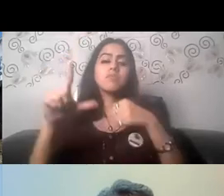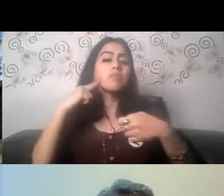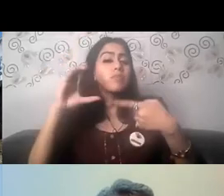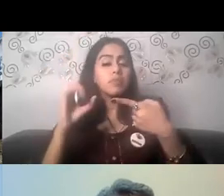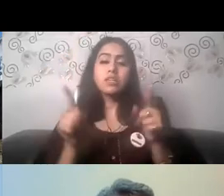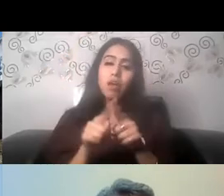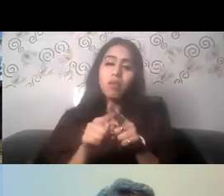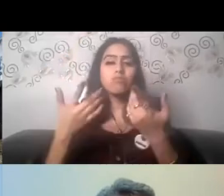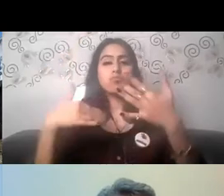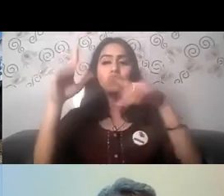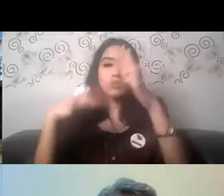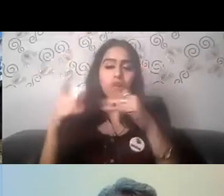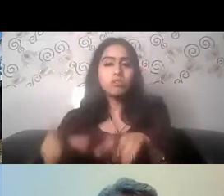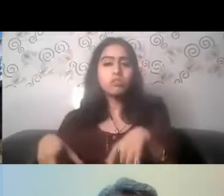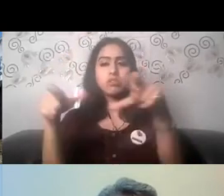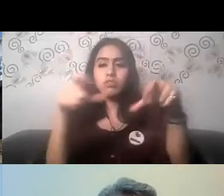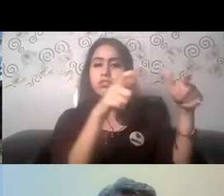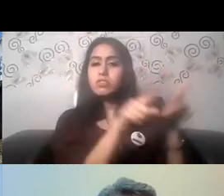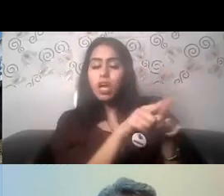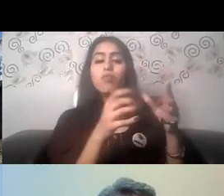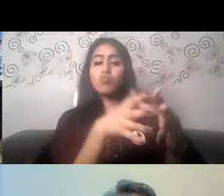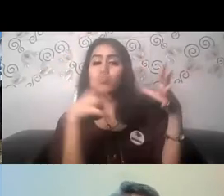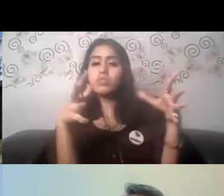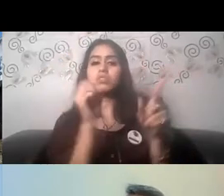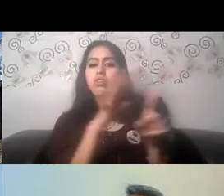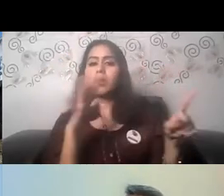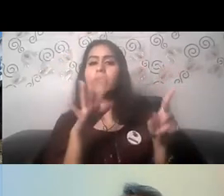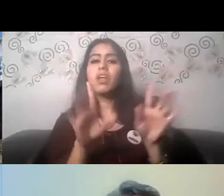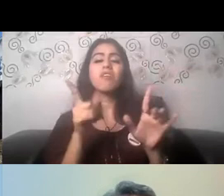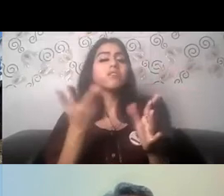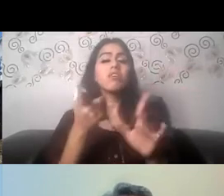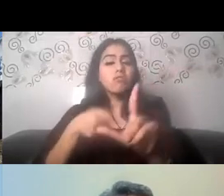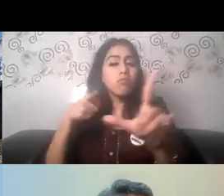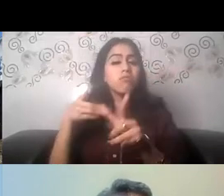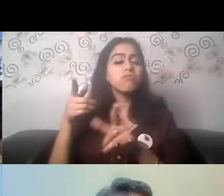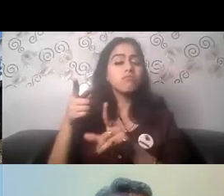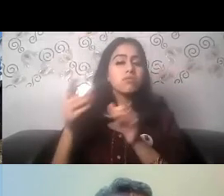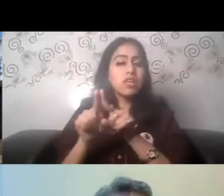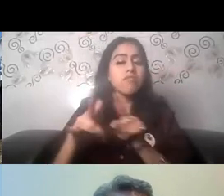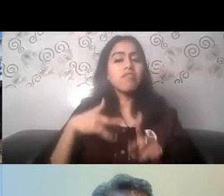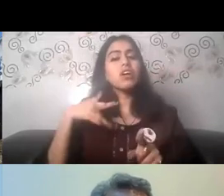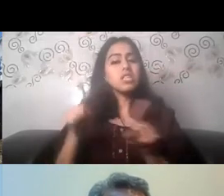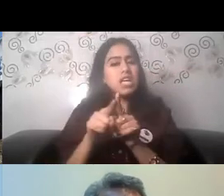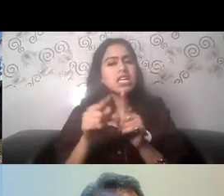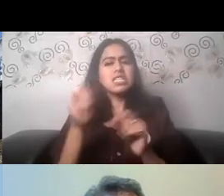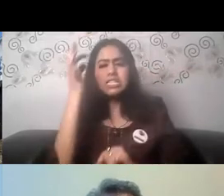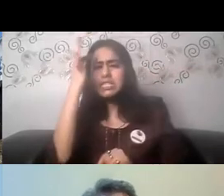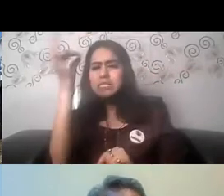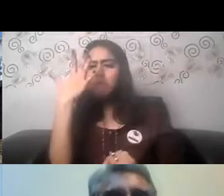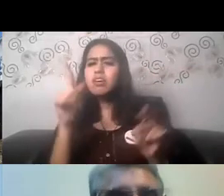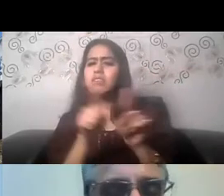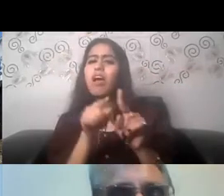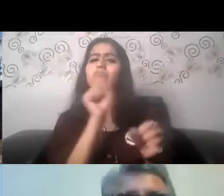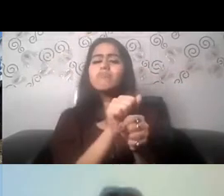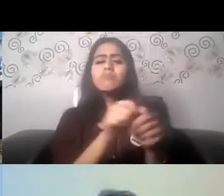accessibility regulations that have had a huge impact over the last couple of years. They're realizing that they need to work smarter, and they need to start building